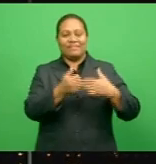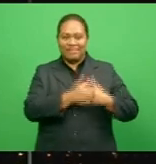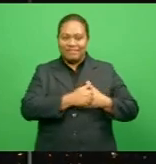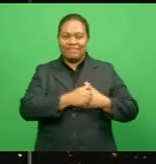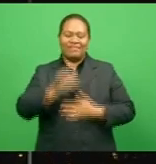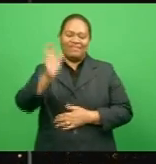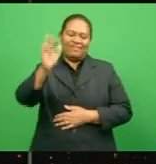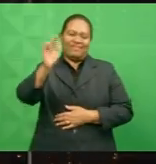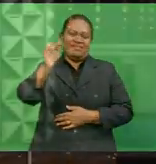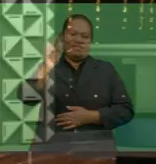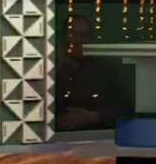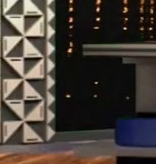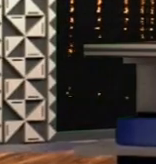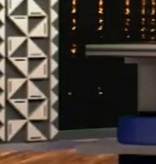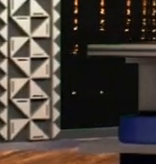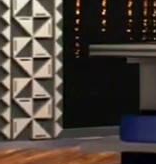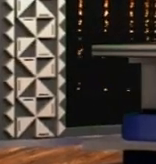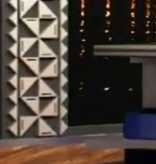Bye for now.